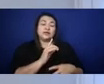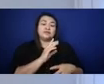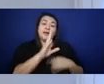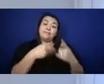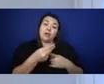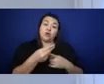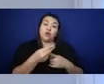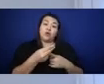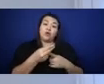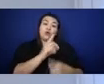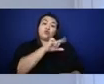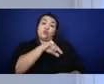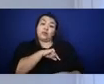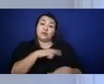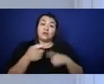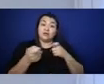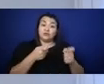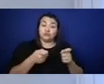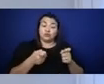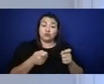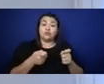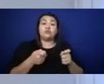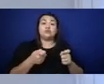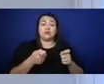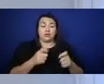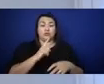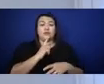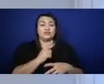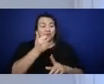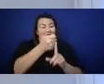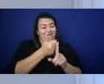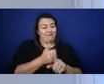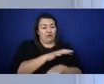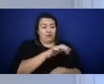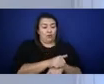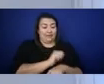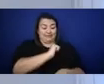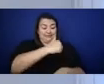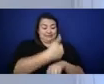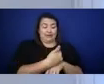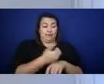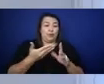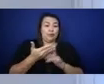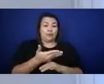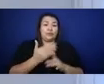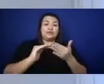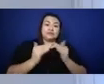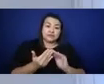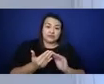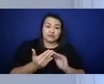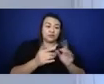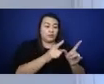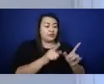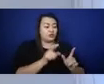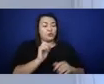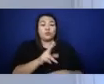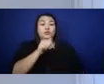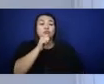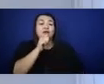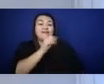What do you recommend? Well, and that's in large part, and that's a great question. So in large part, it